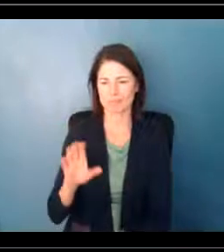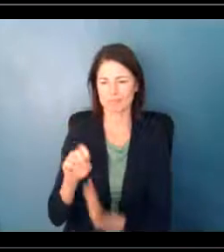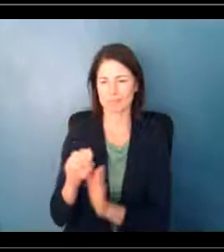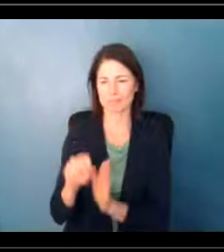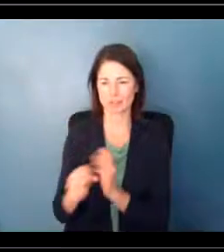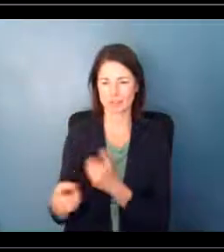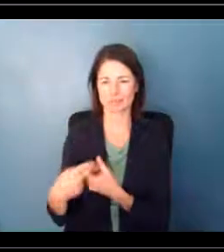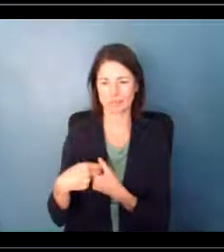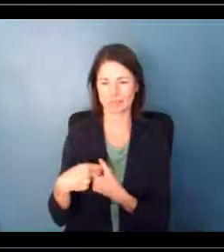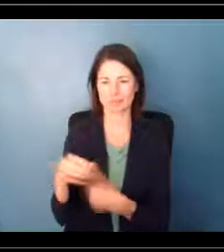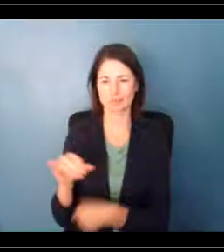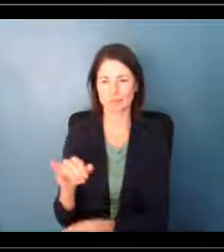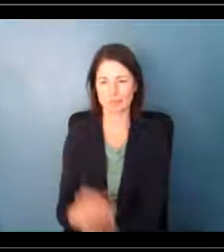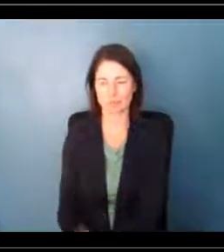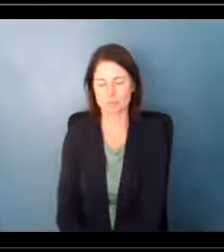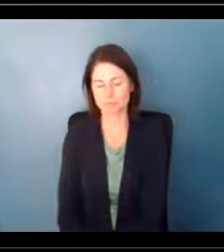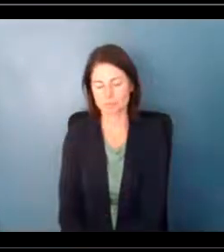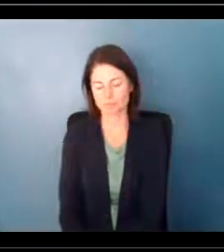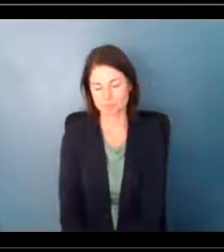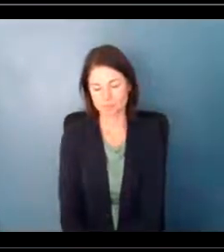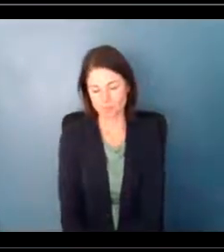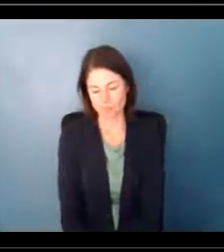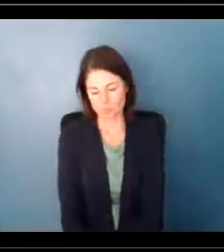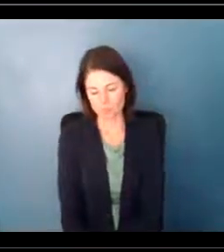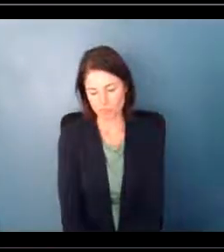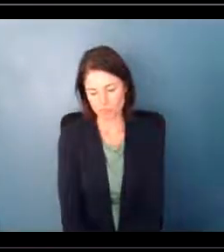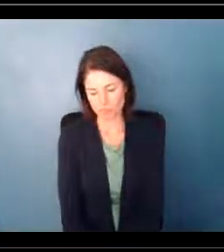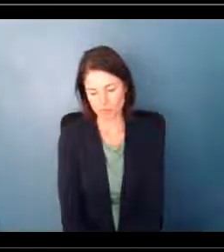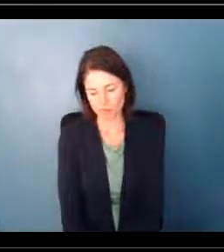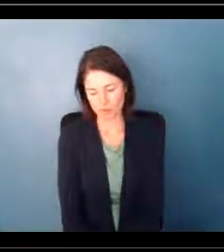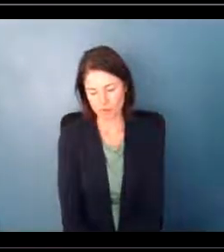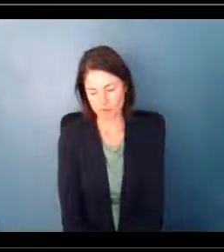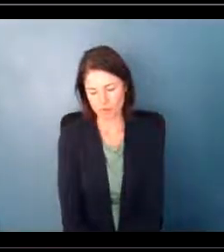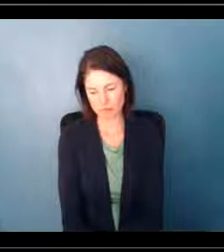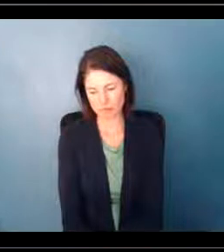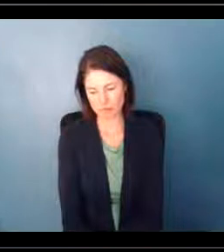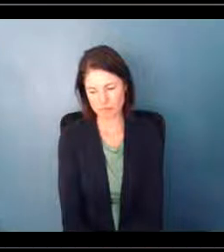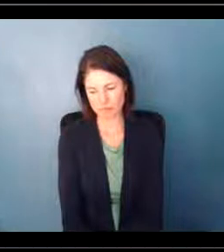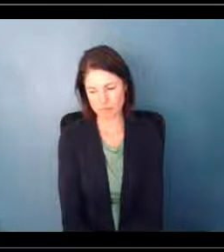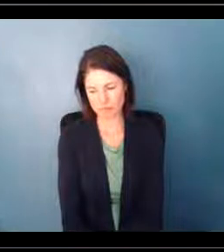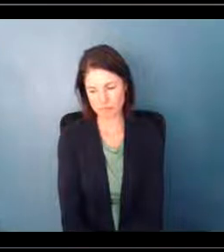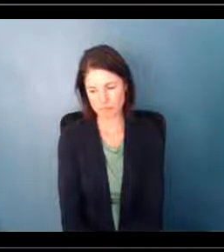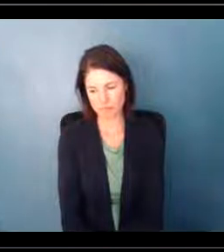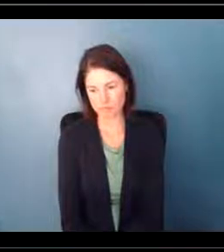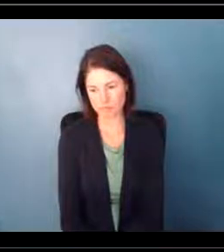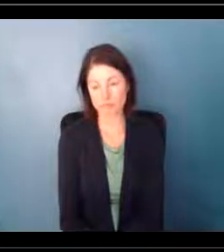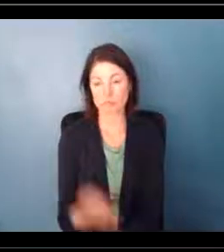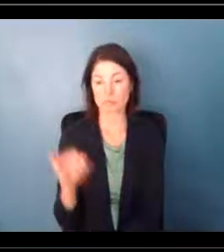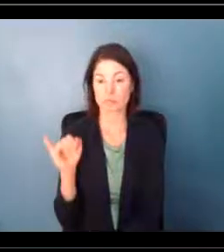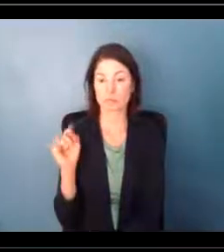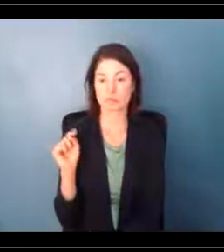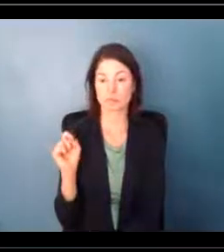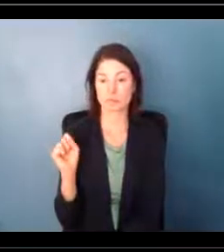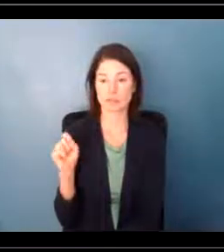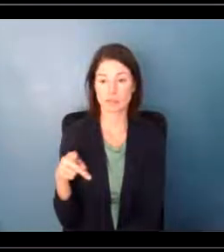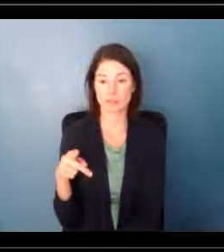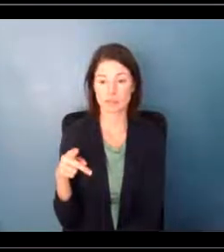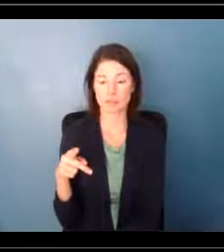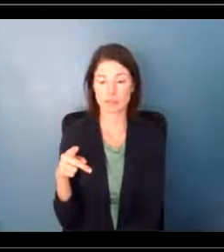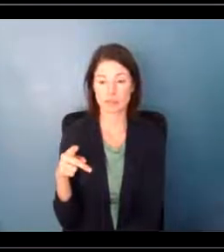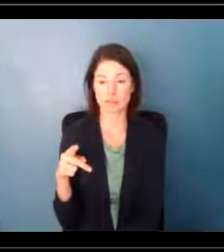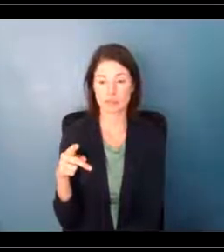well. I think we did a really good job with our ITSP addendum. And so we can